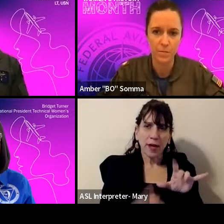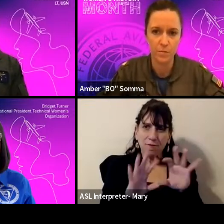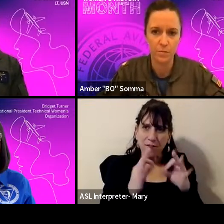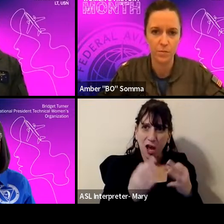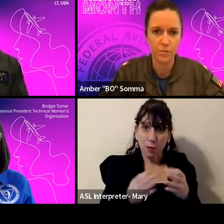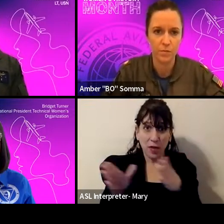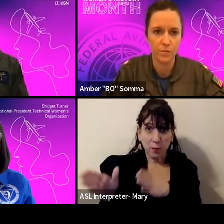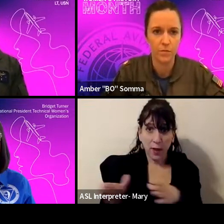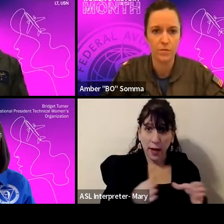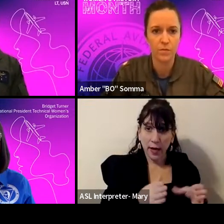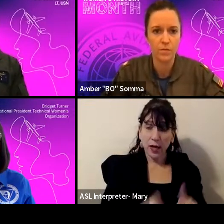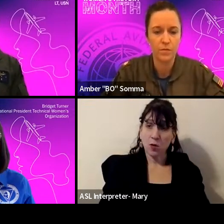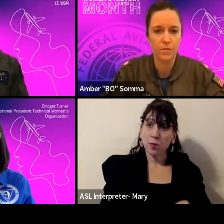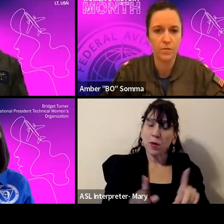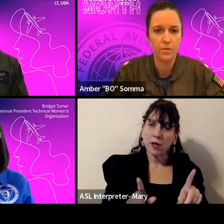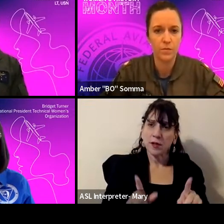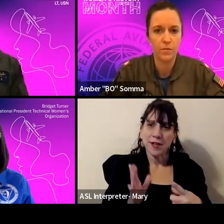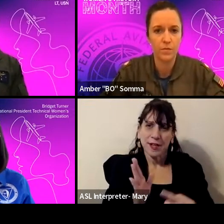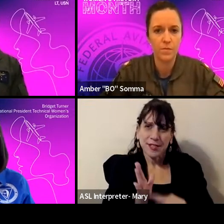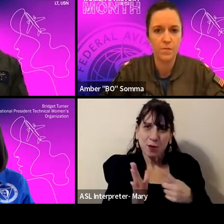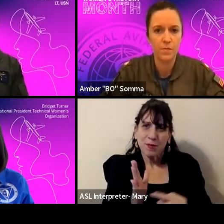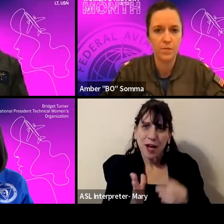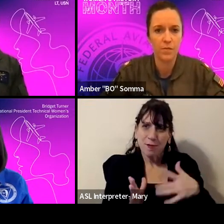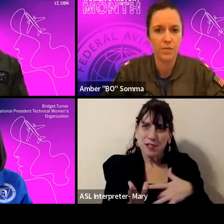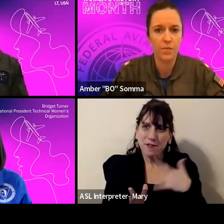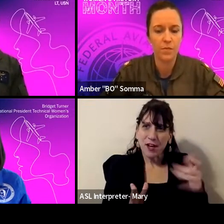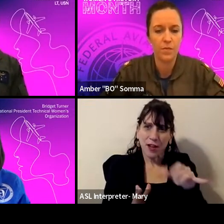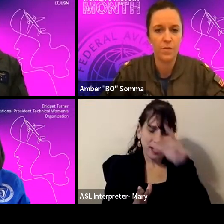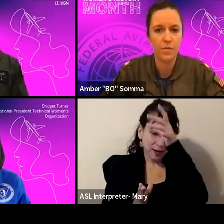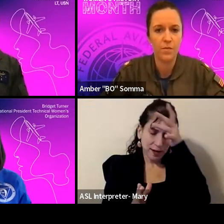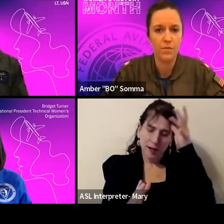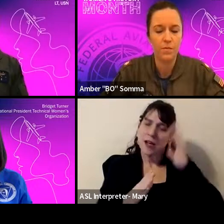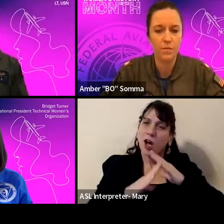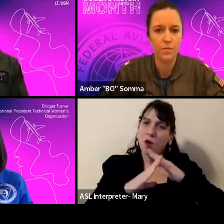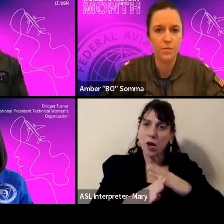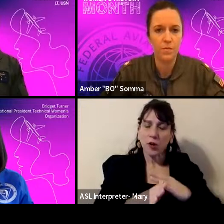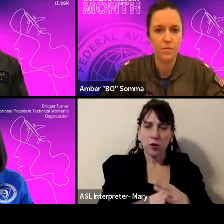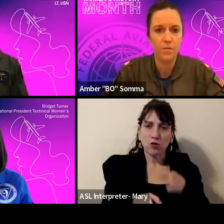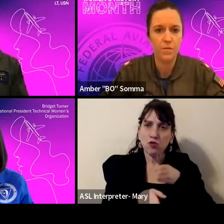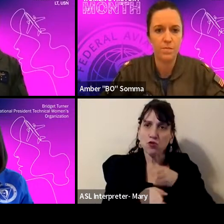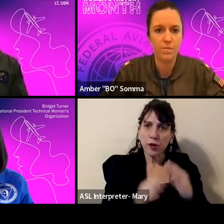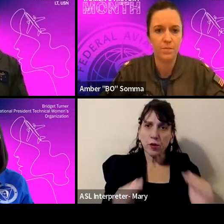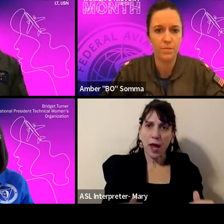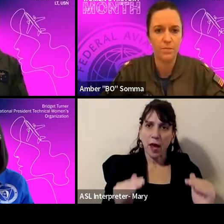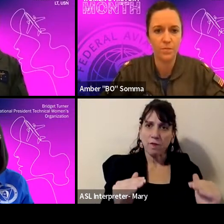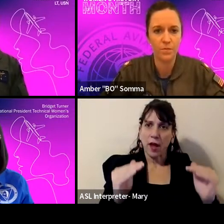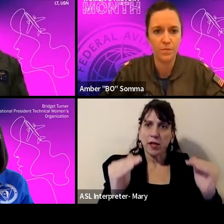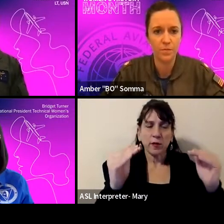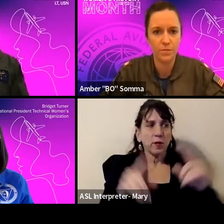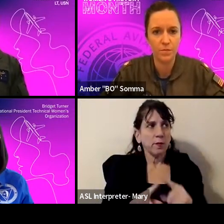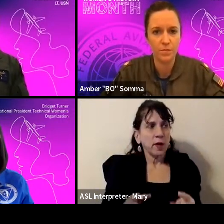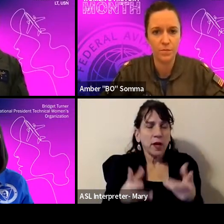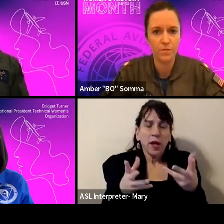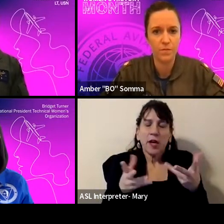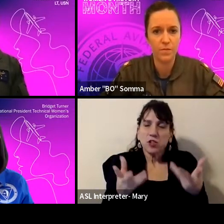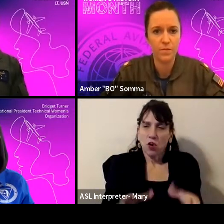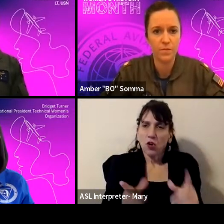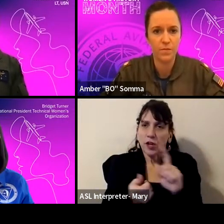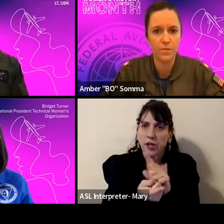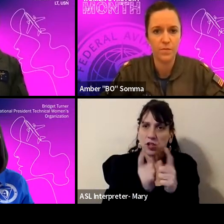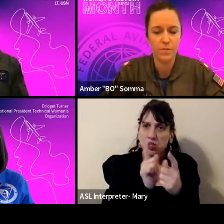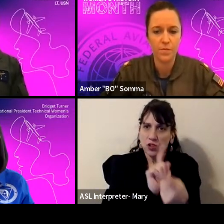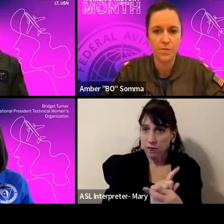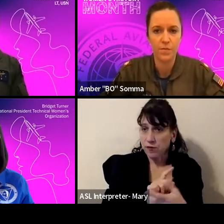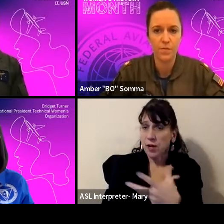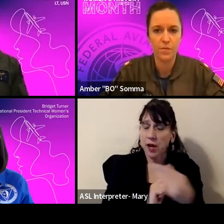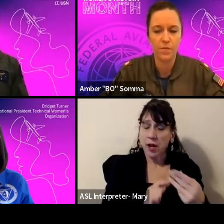planning, and this can sometimes feel like a barrier to career advancement, but I can see that that is already shifting.